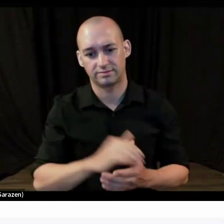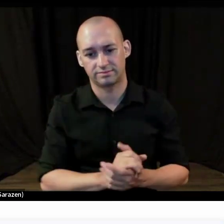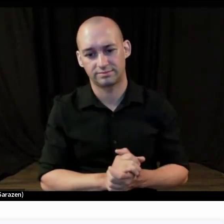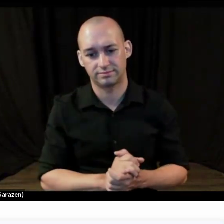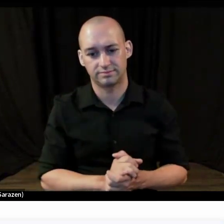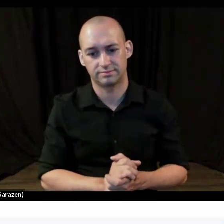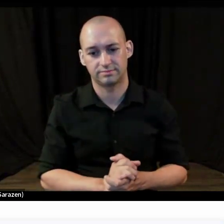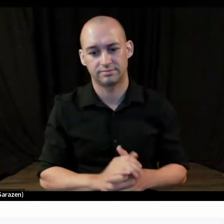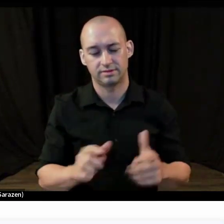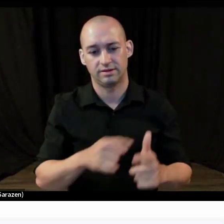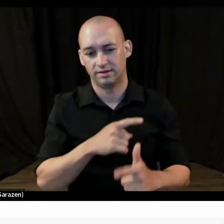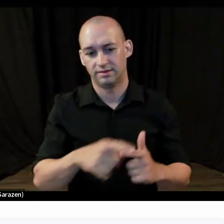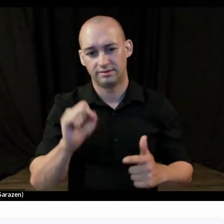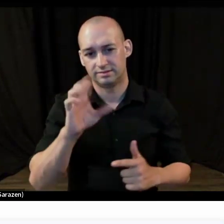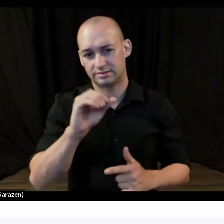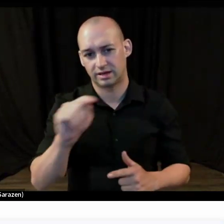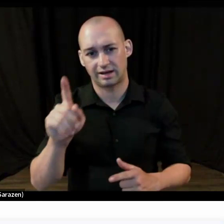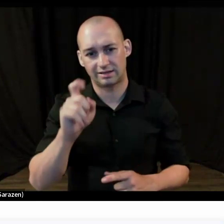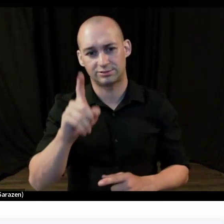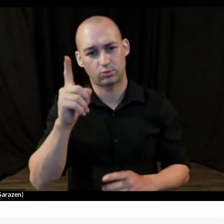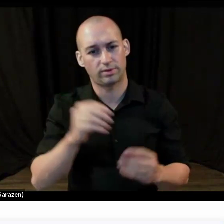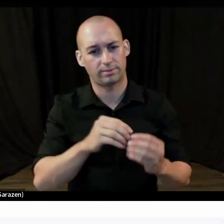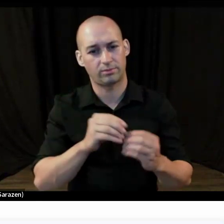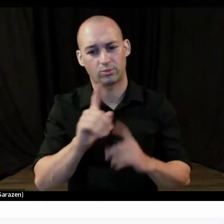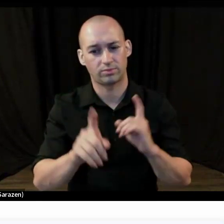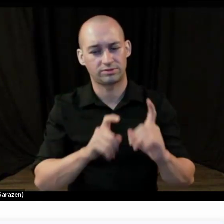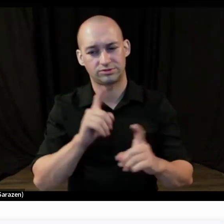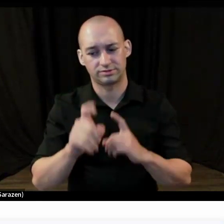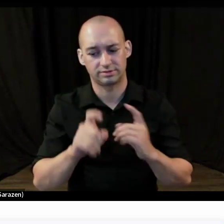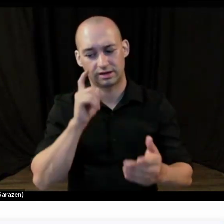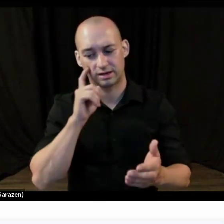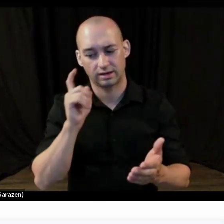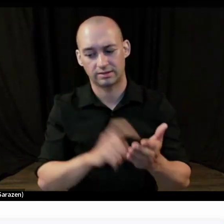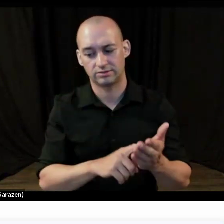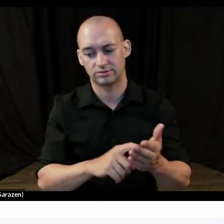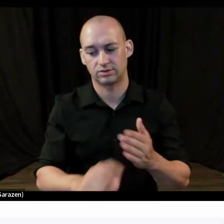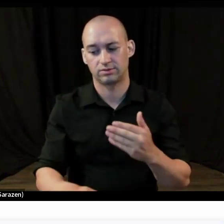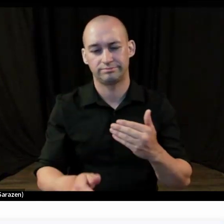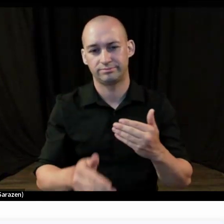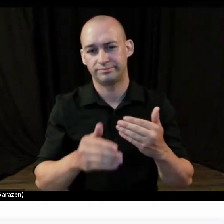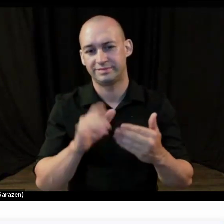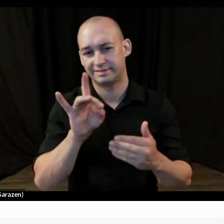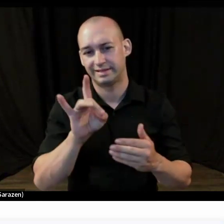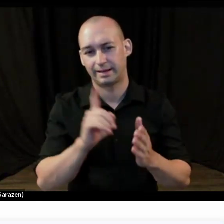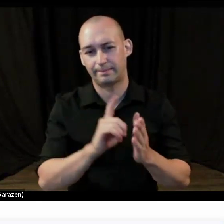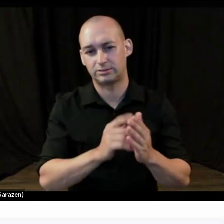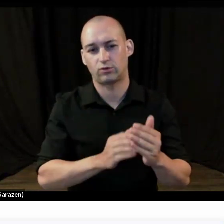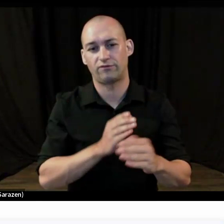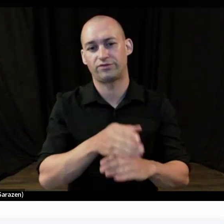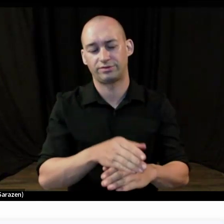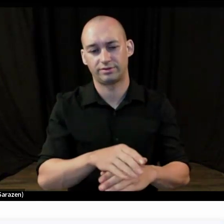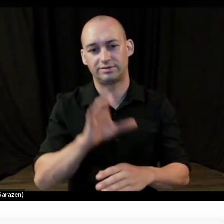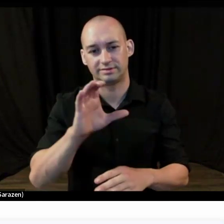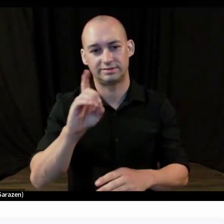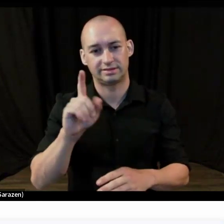And then Scott, I'm going to ask one final question, acknowledging we're about 8 minutes over, is if CDT can